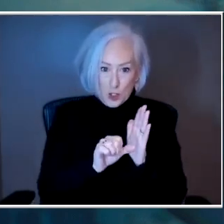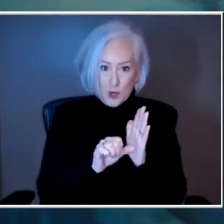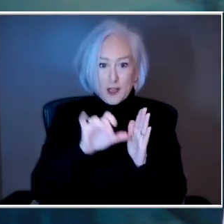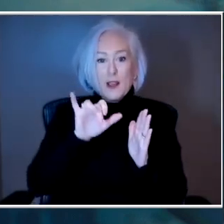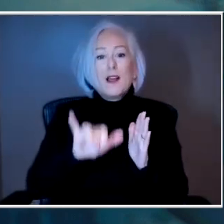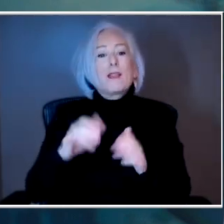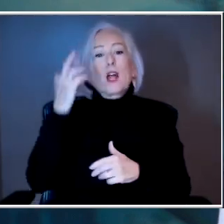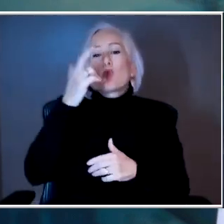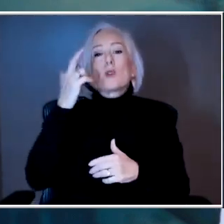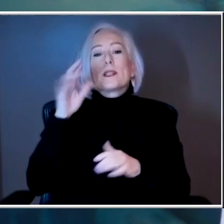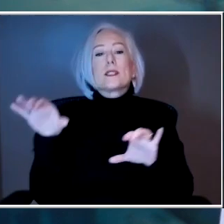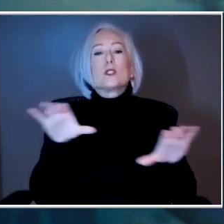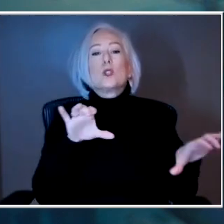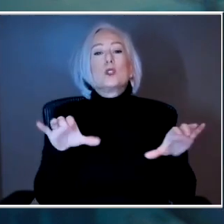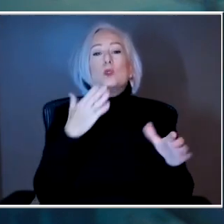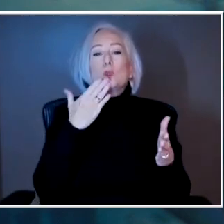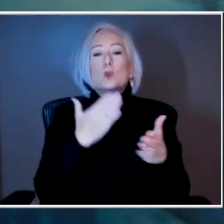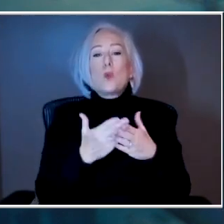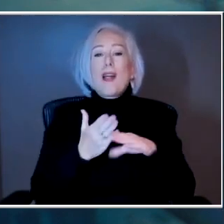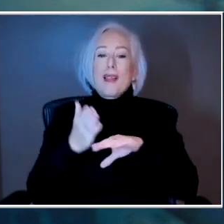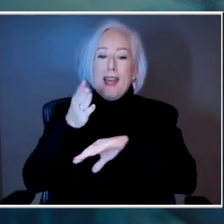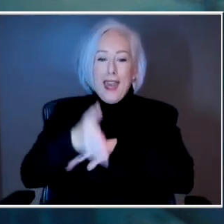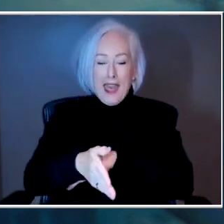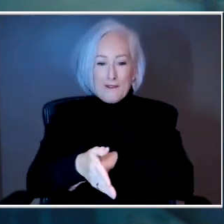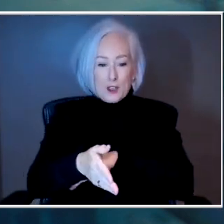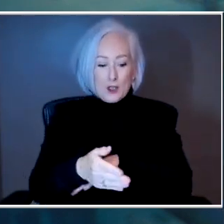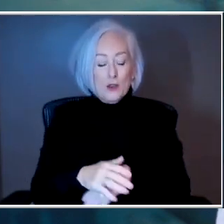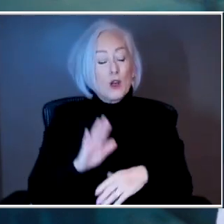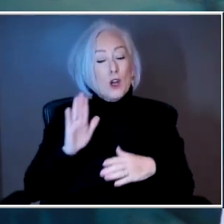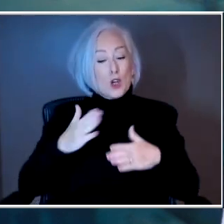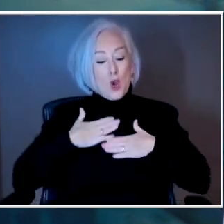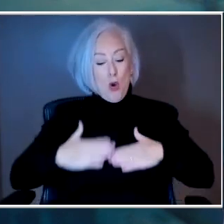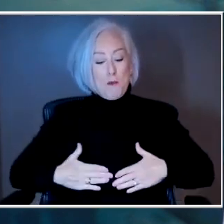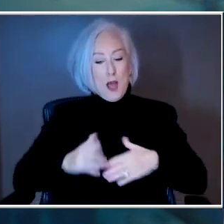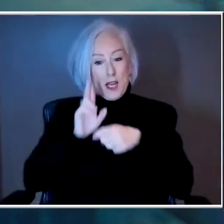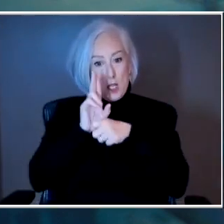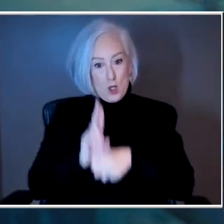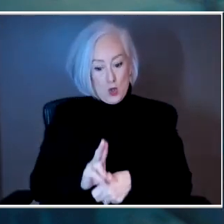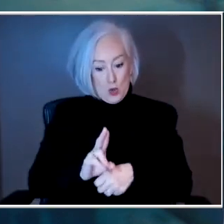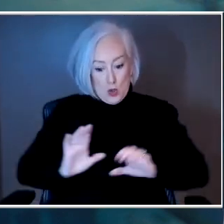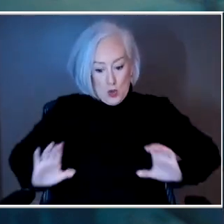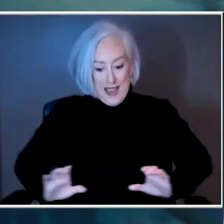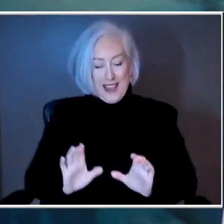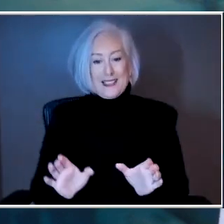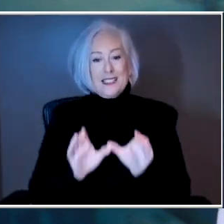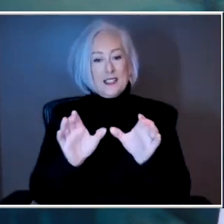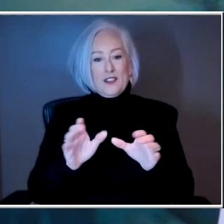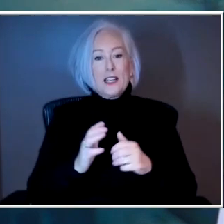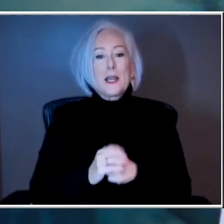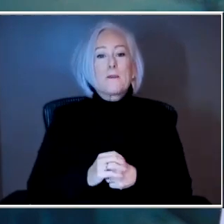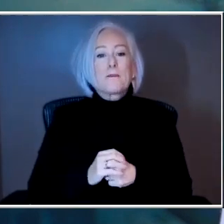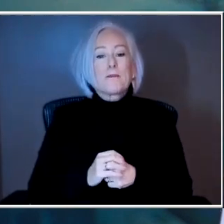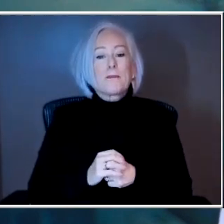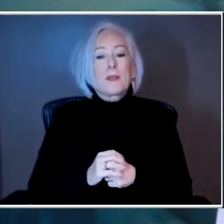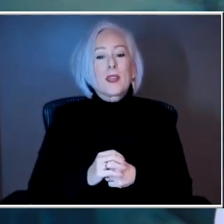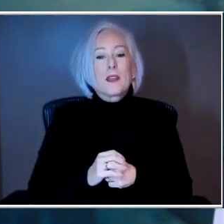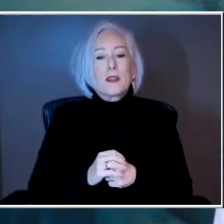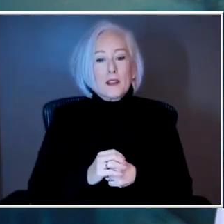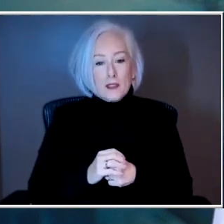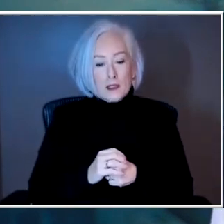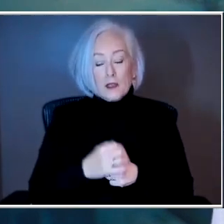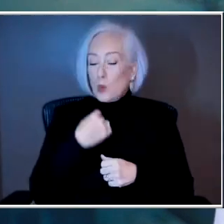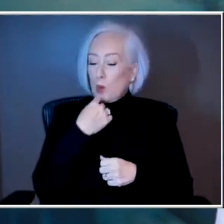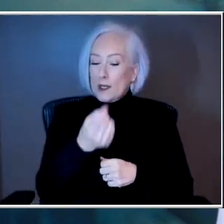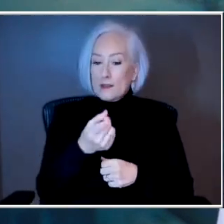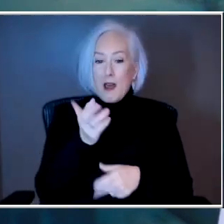your body's used to a level of activity that you tend to want to maintain. And then we tend to tell people to increase their